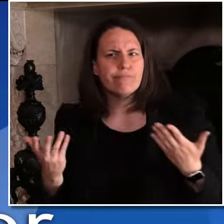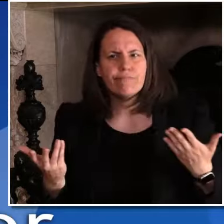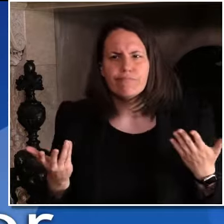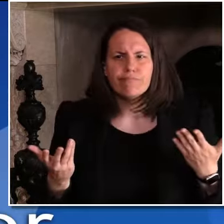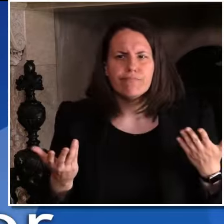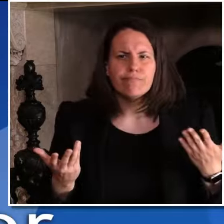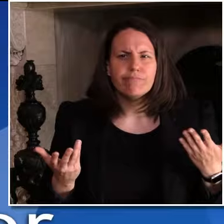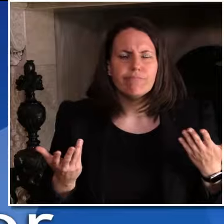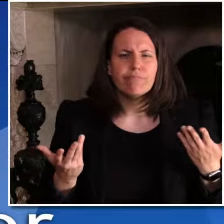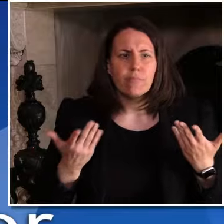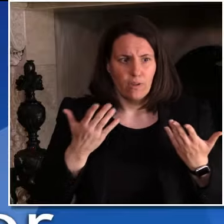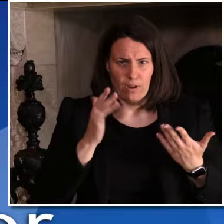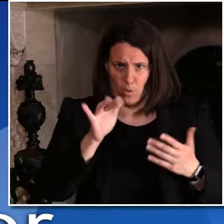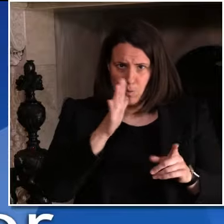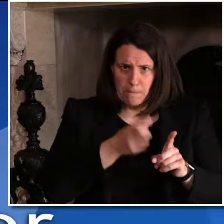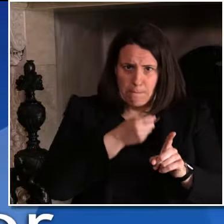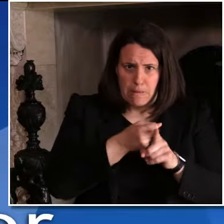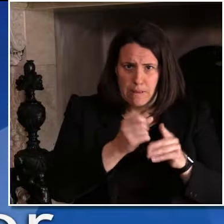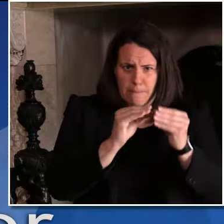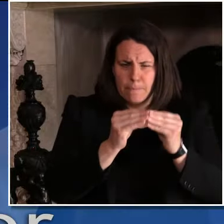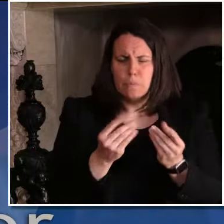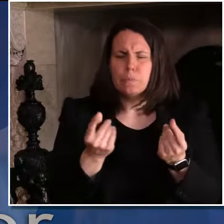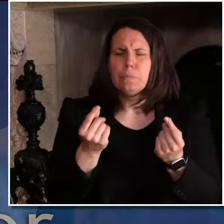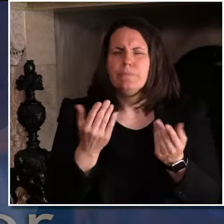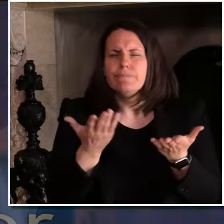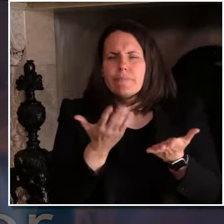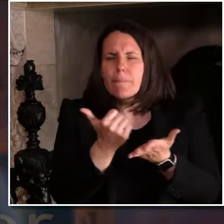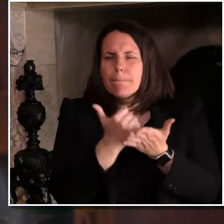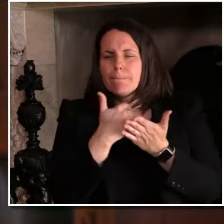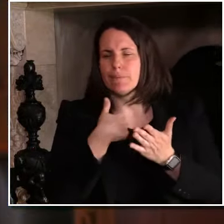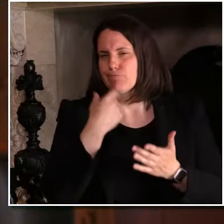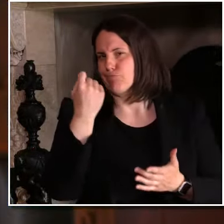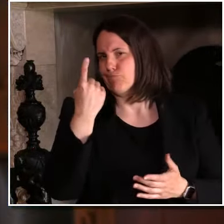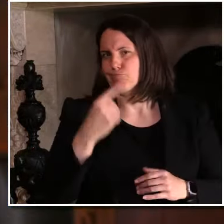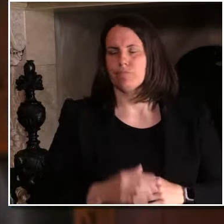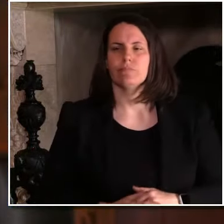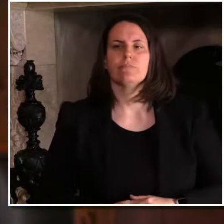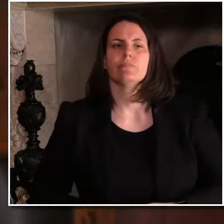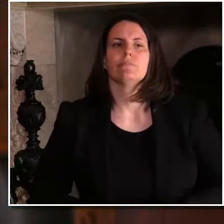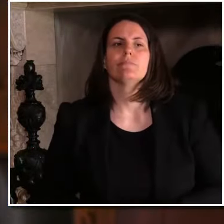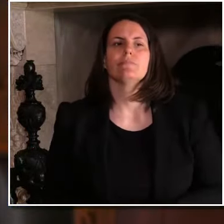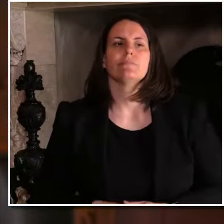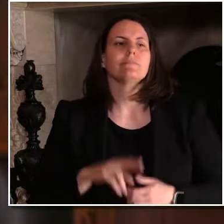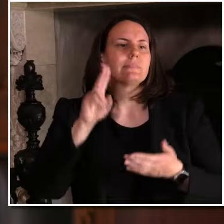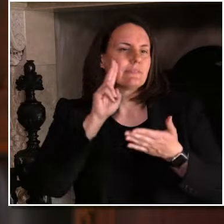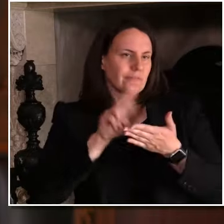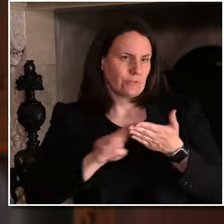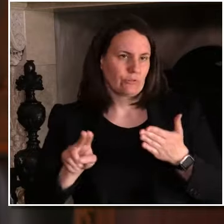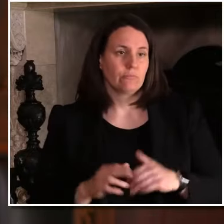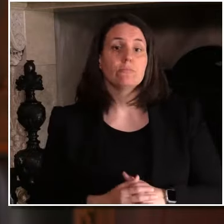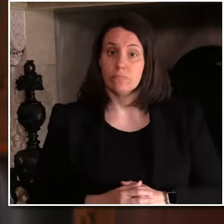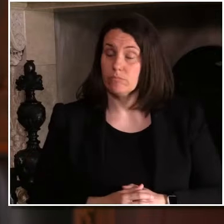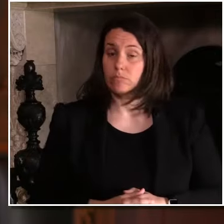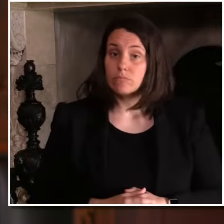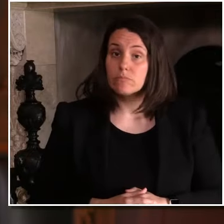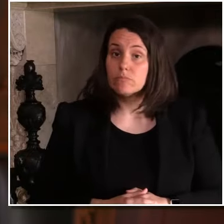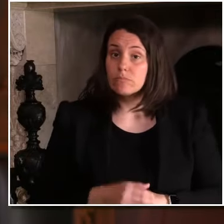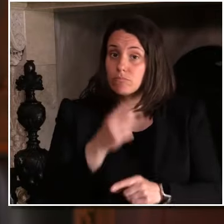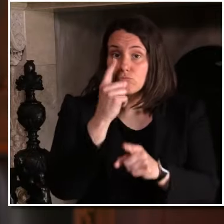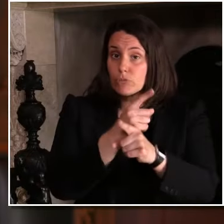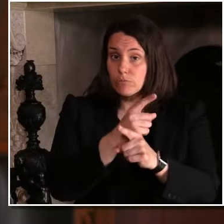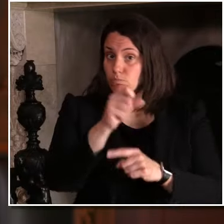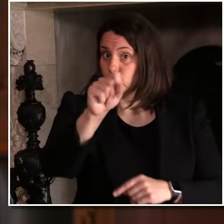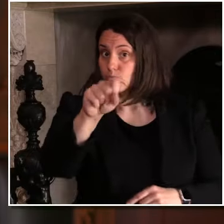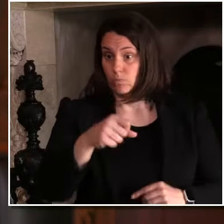kits available? Mm-hmm. Yeah, we certainly do expect to find more positive cases, just like we expect to